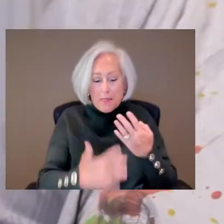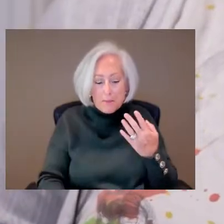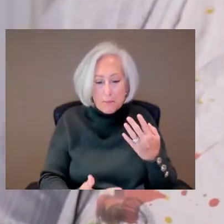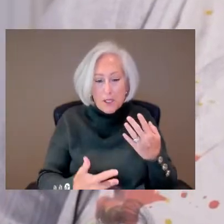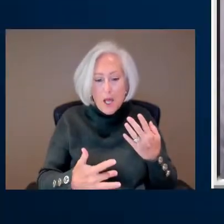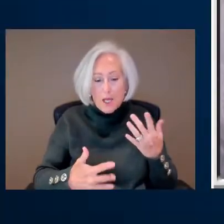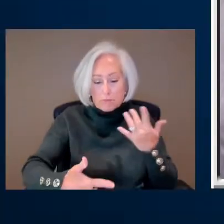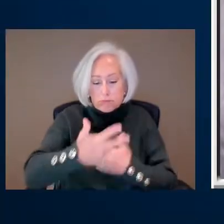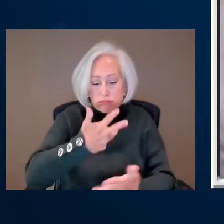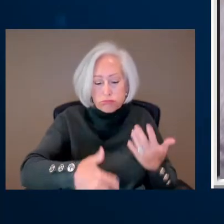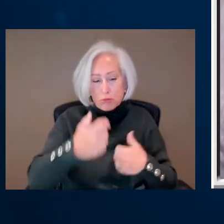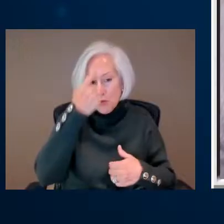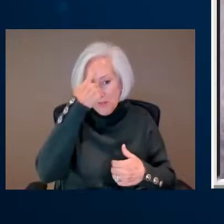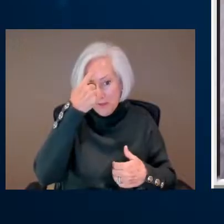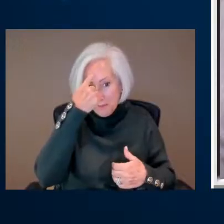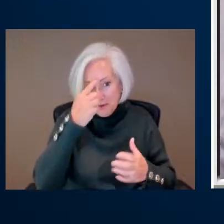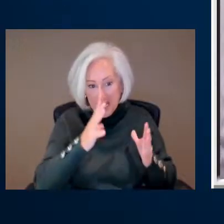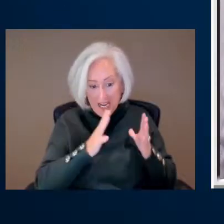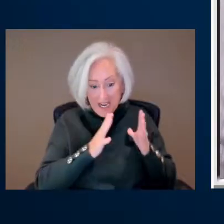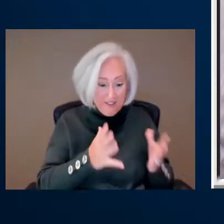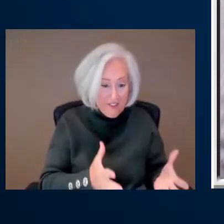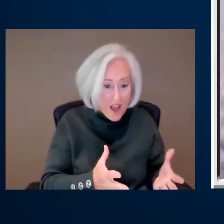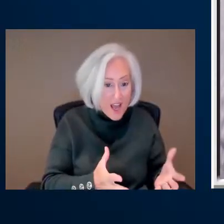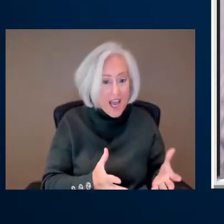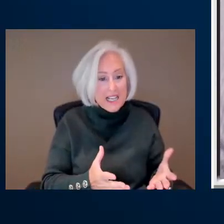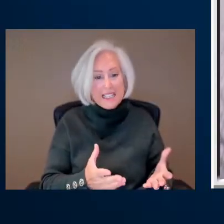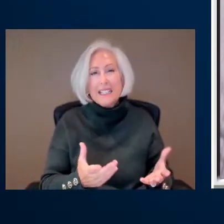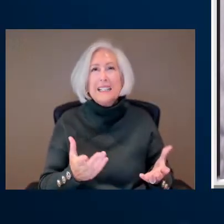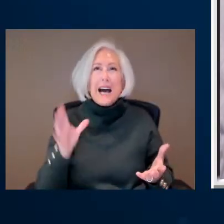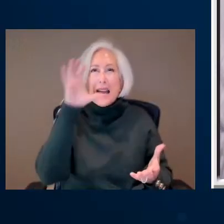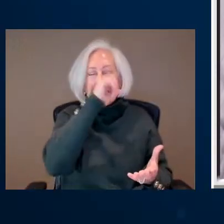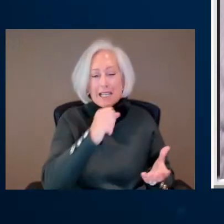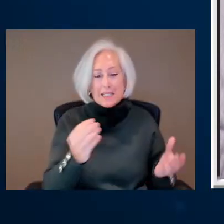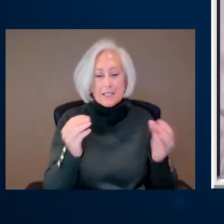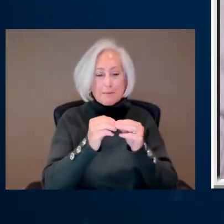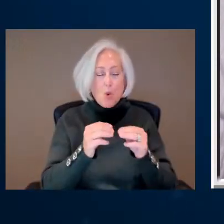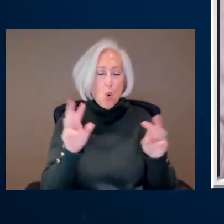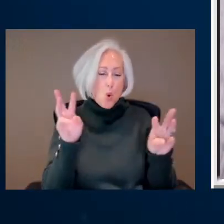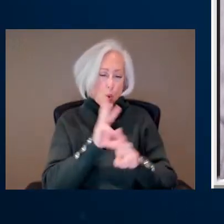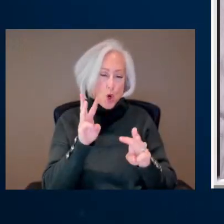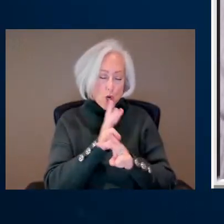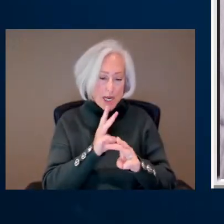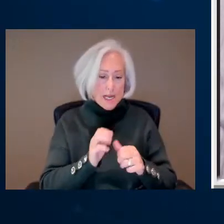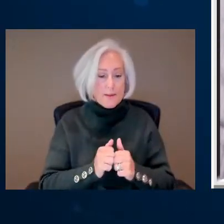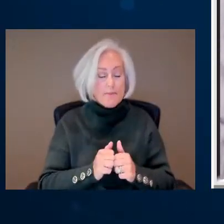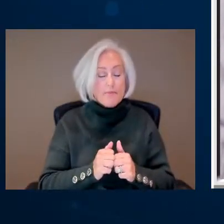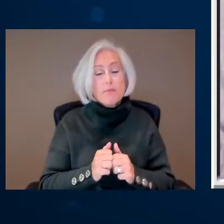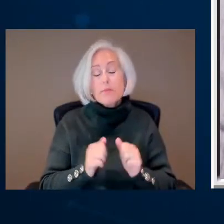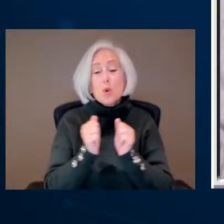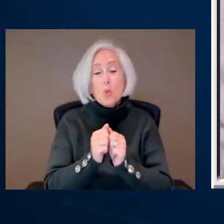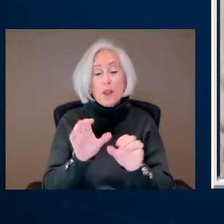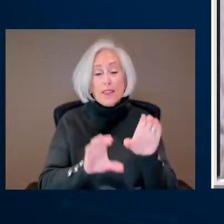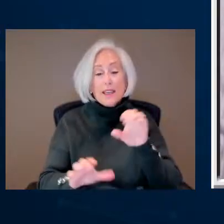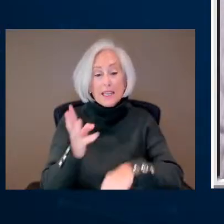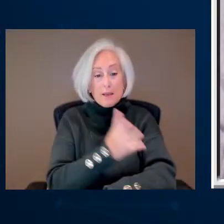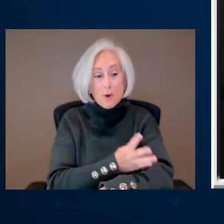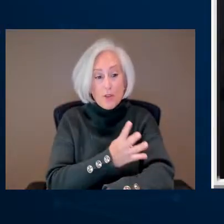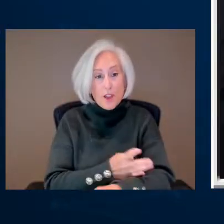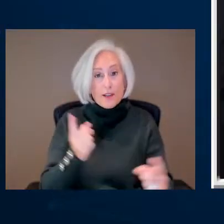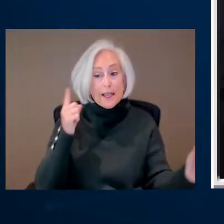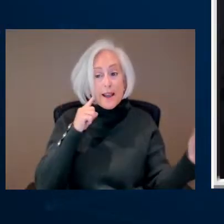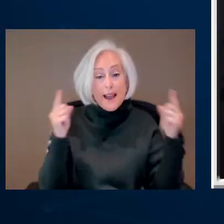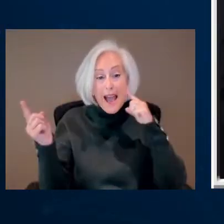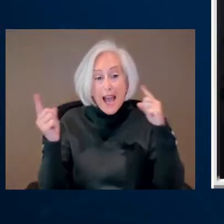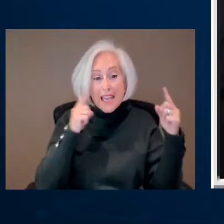increased? Like there's more worry. But with chemo, I hear a lot of people like